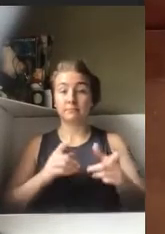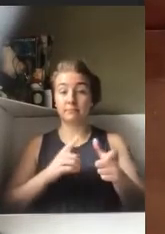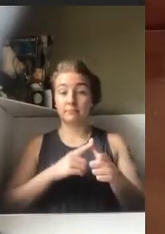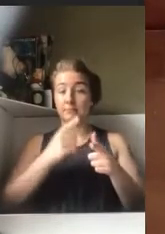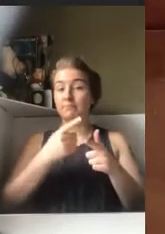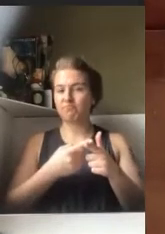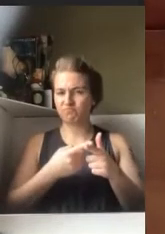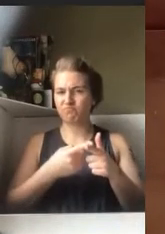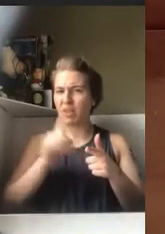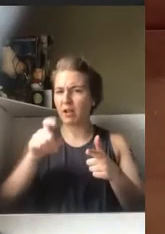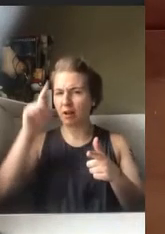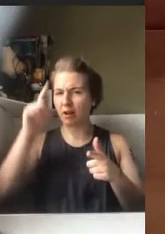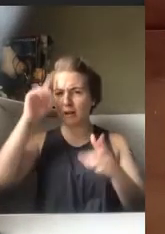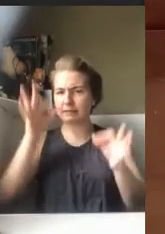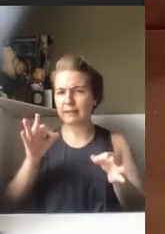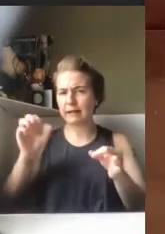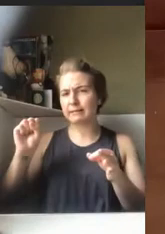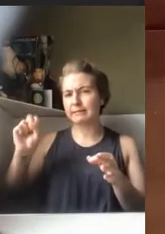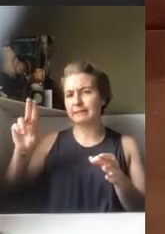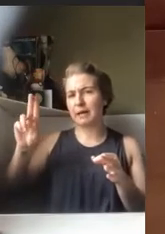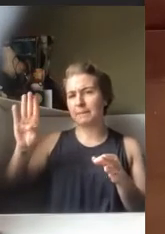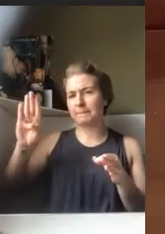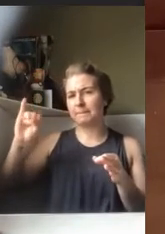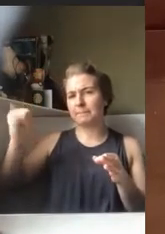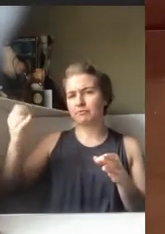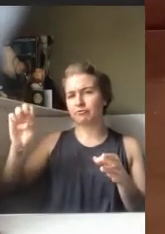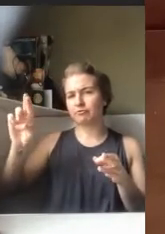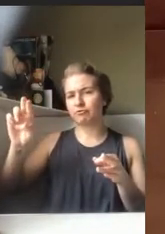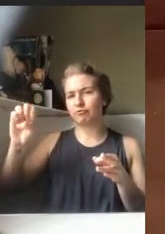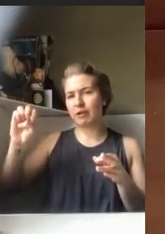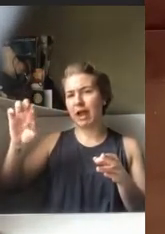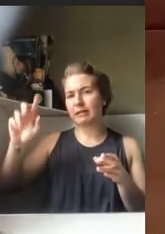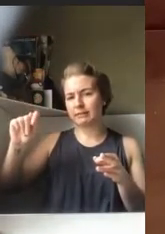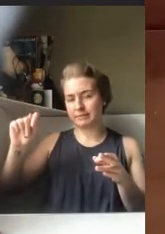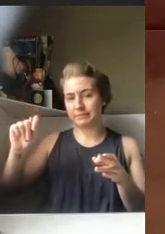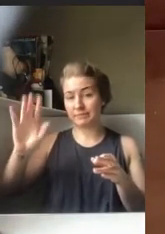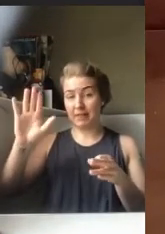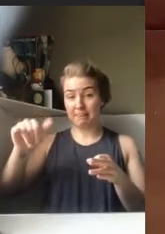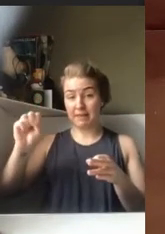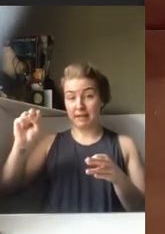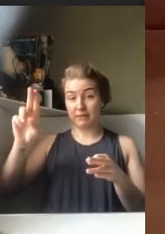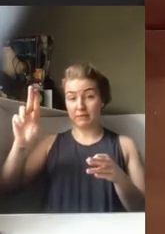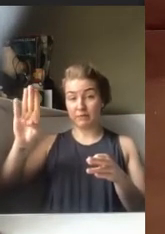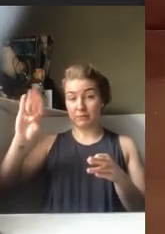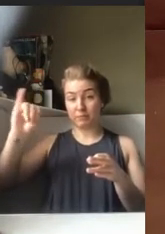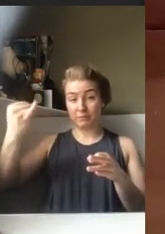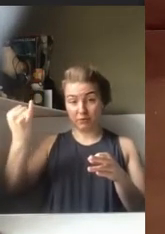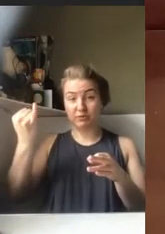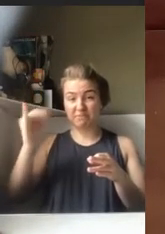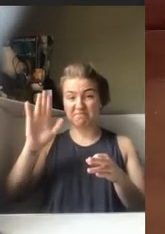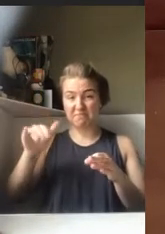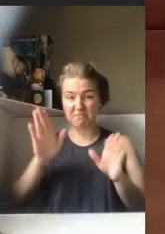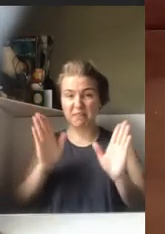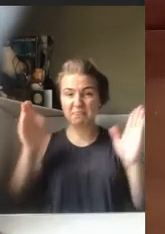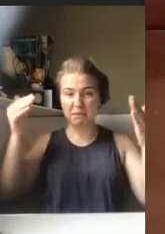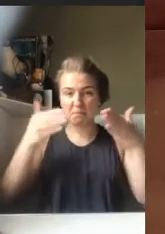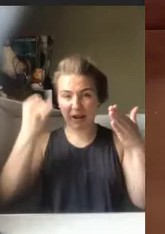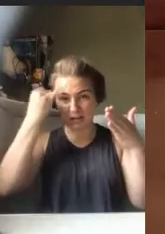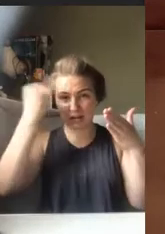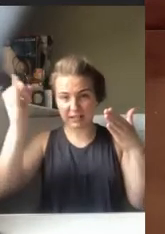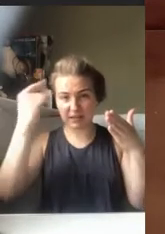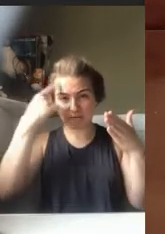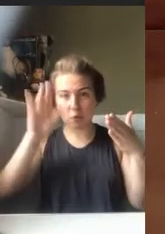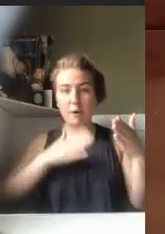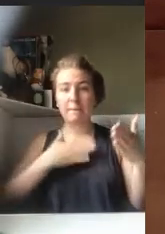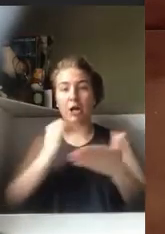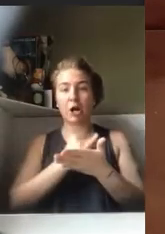Then I'm going to decide on a subject. In art, the subject is the main idea that your artwork will be. I decided my